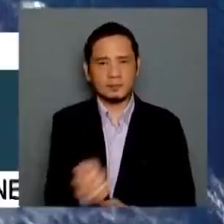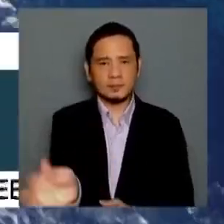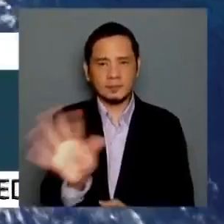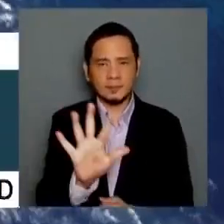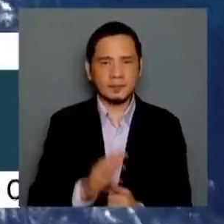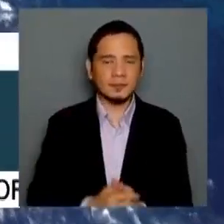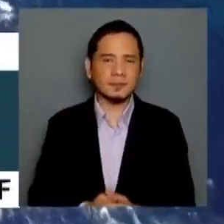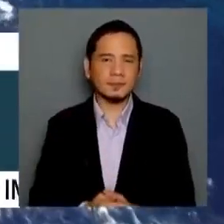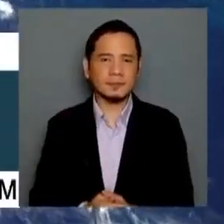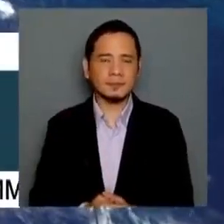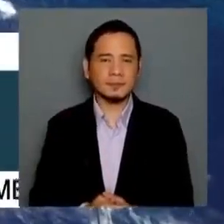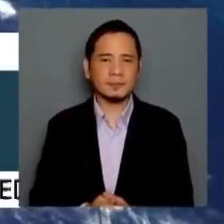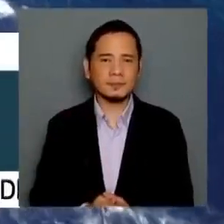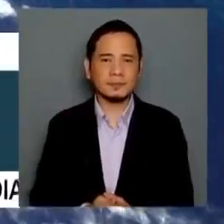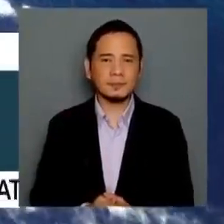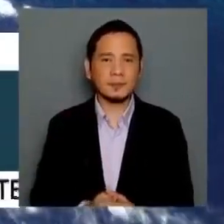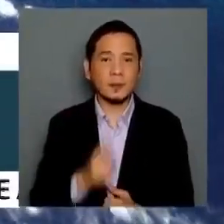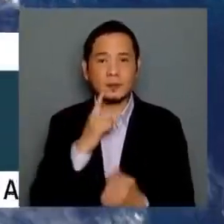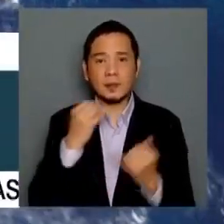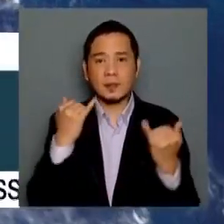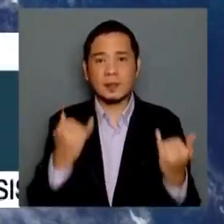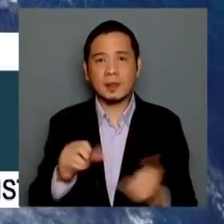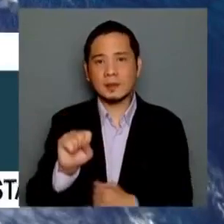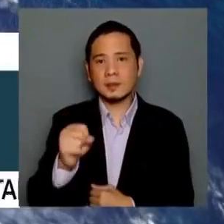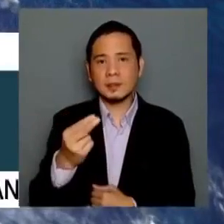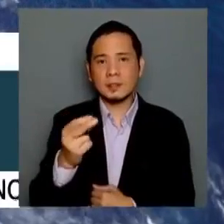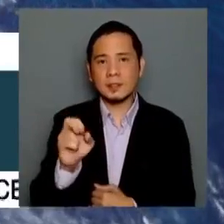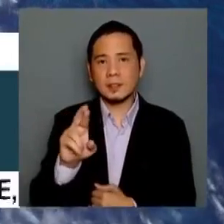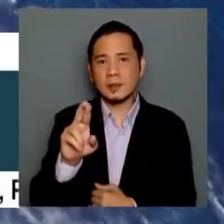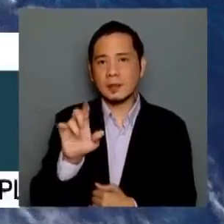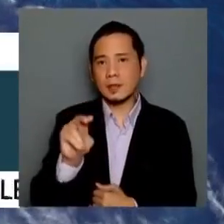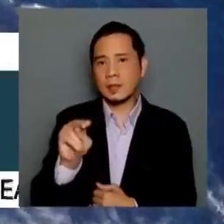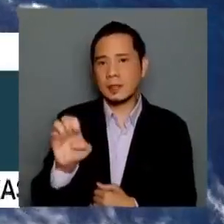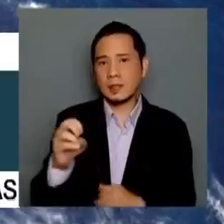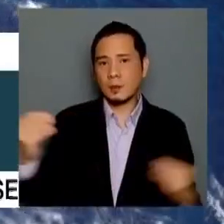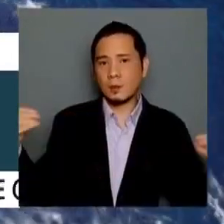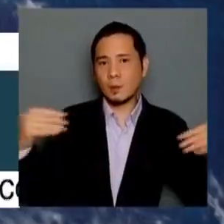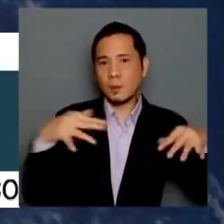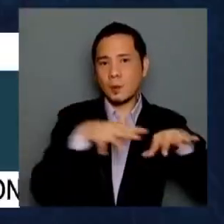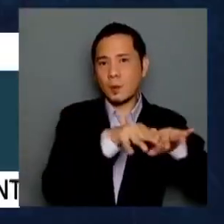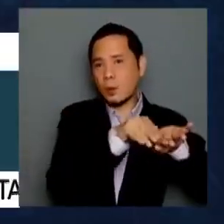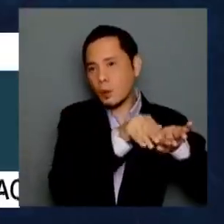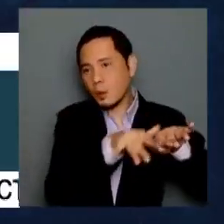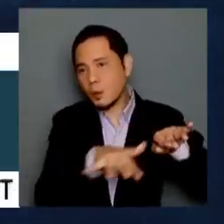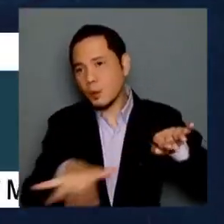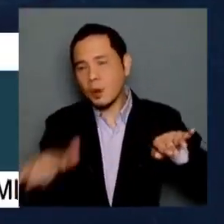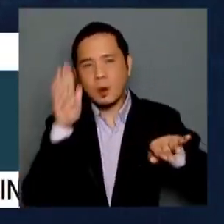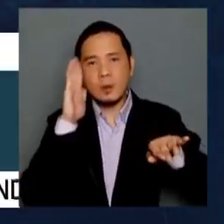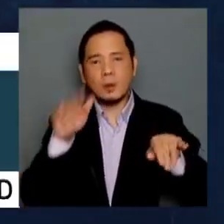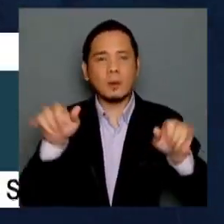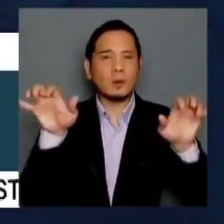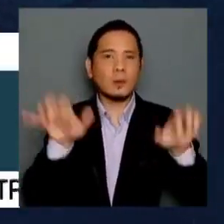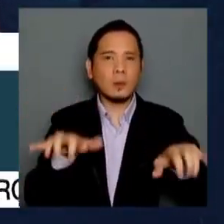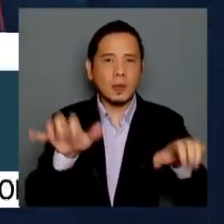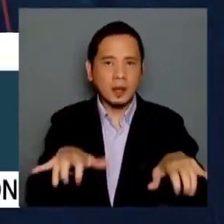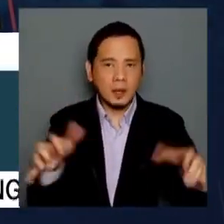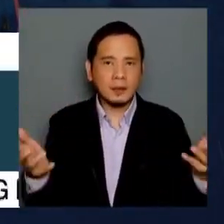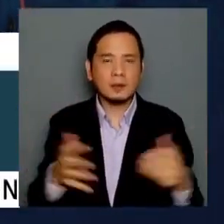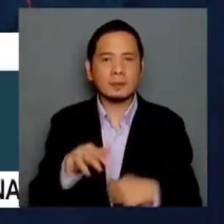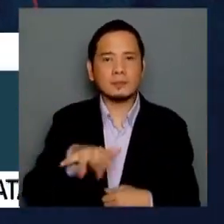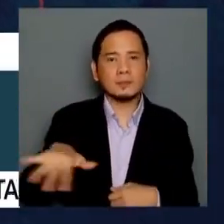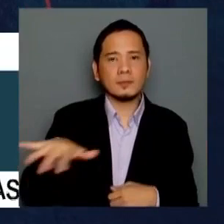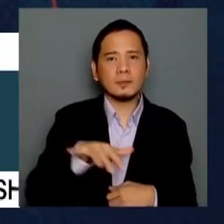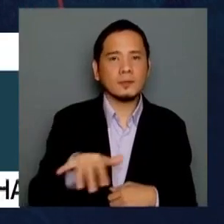Ms. Carmina. As of the moment, the shear line will be continuing to bring rains, moderate to heavy rains, with at times intense rains over